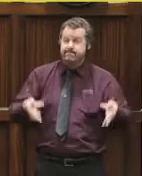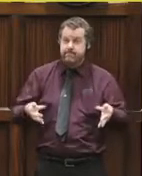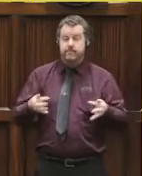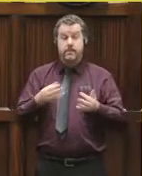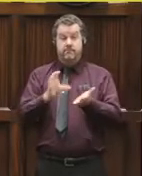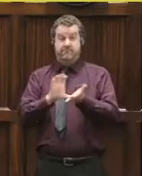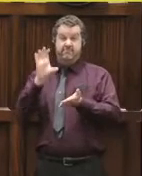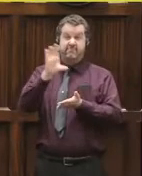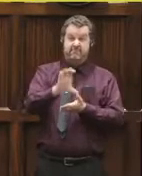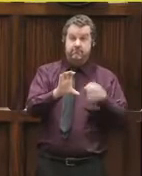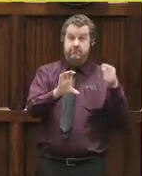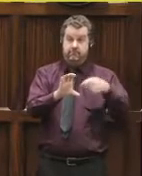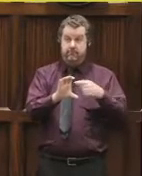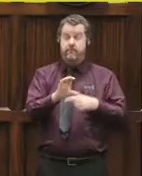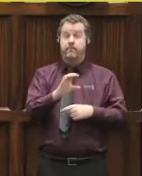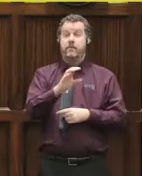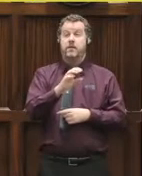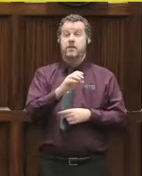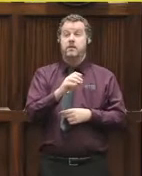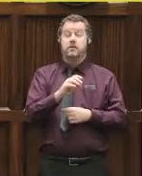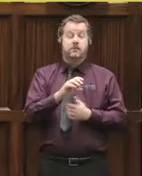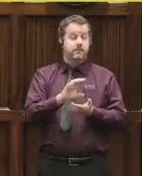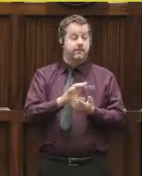allocation of